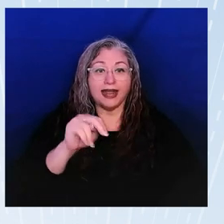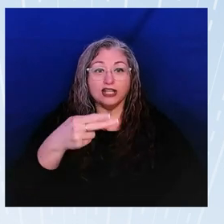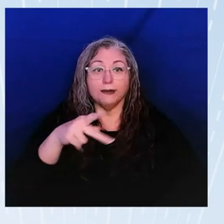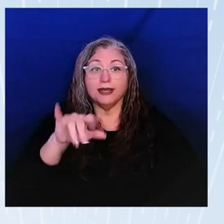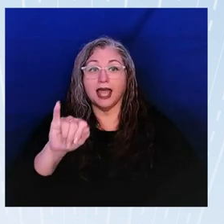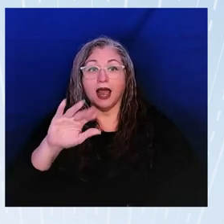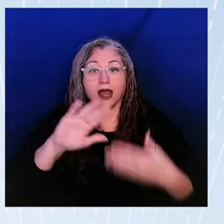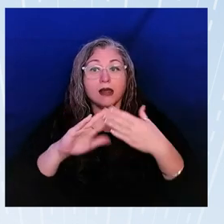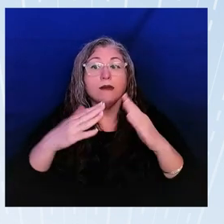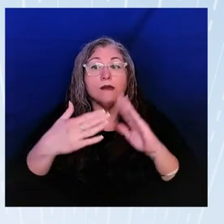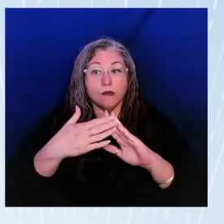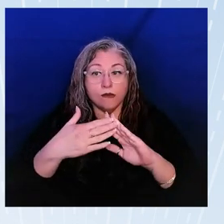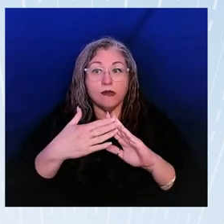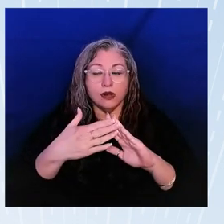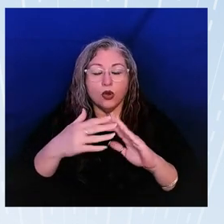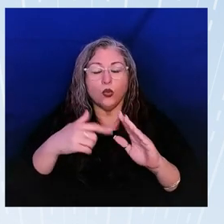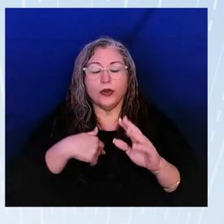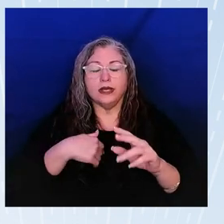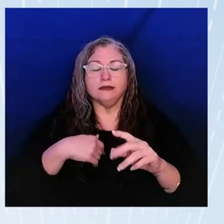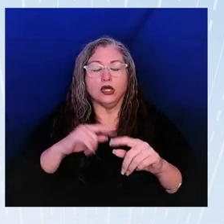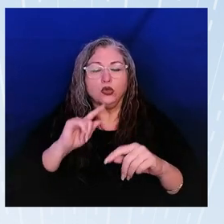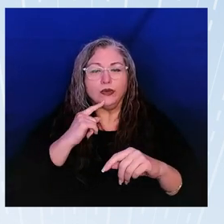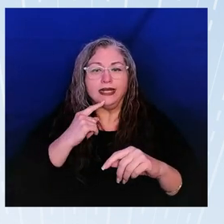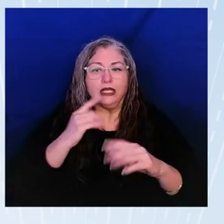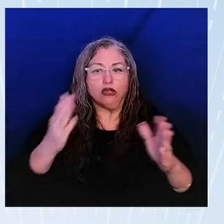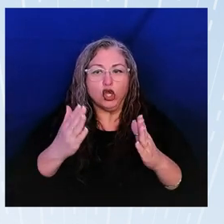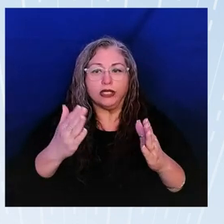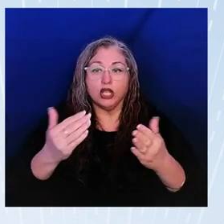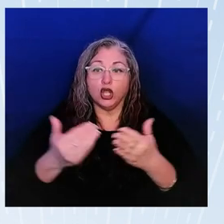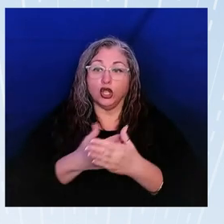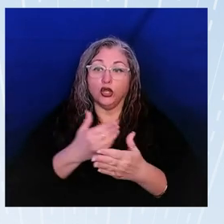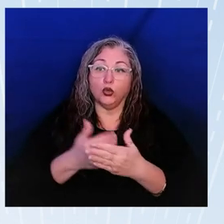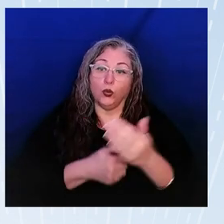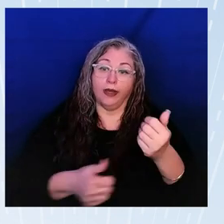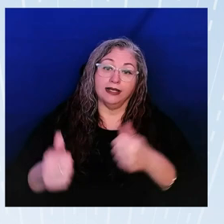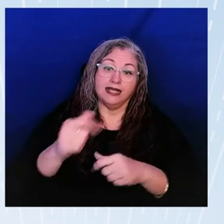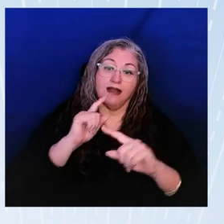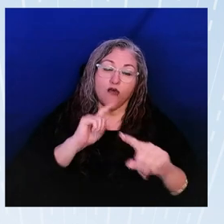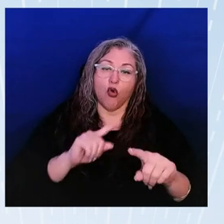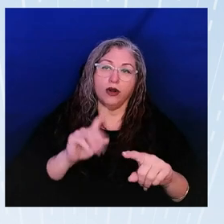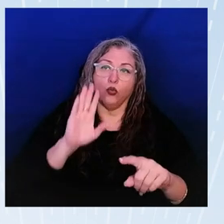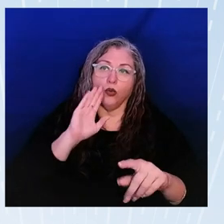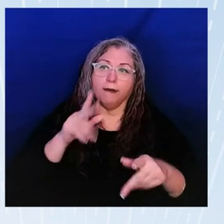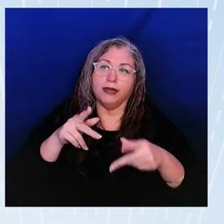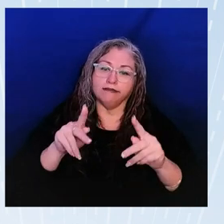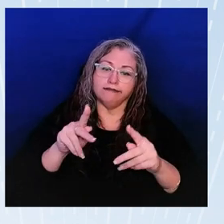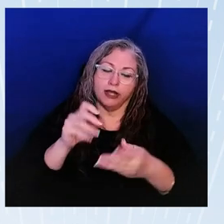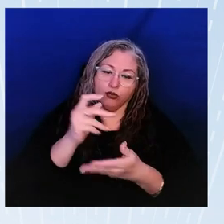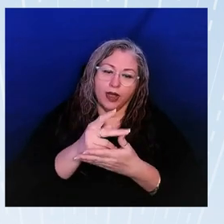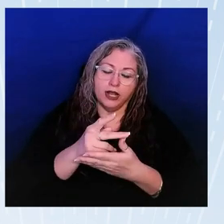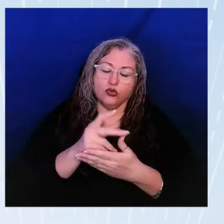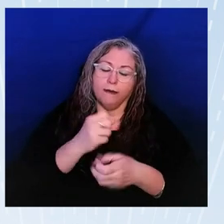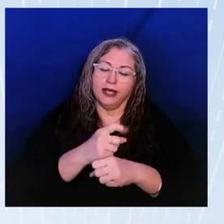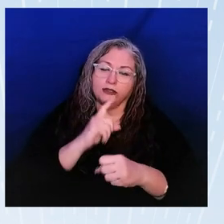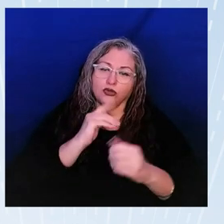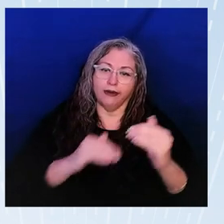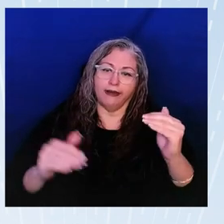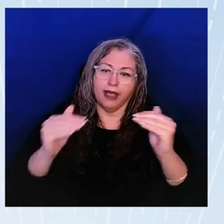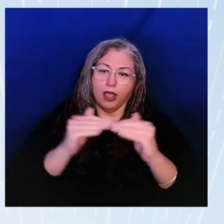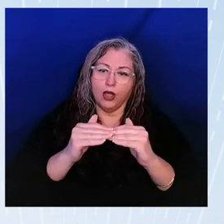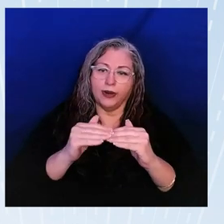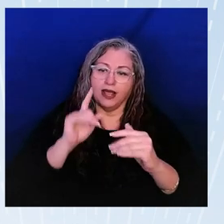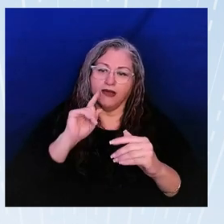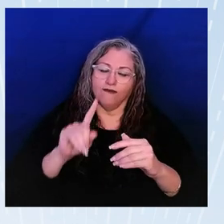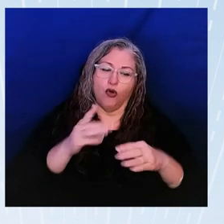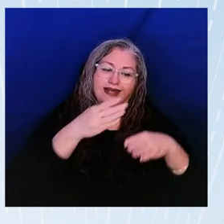community, and we urge that a new executive order be granted in order to ensure equity in